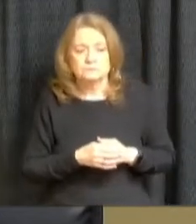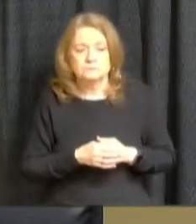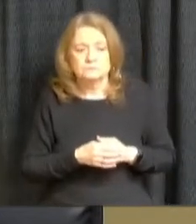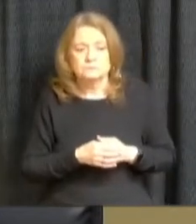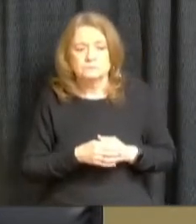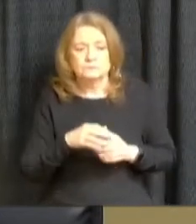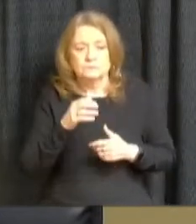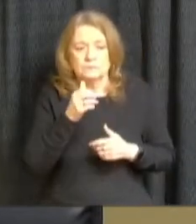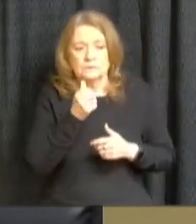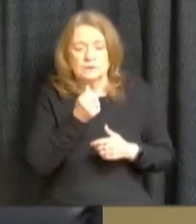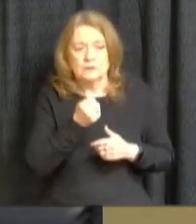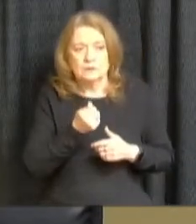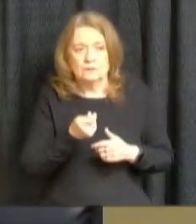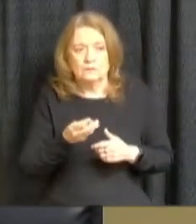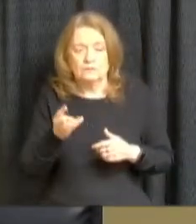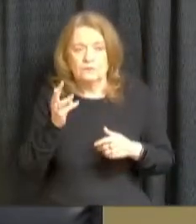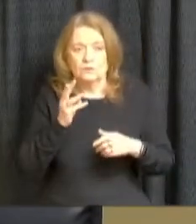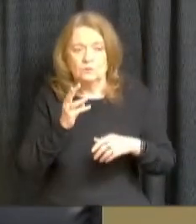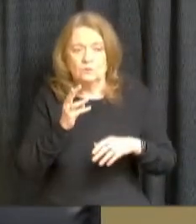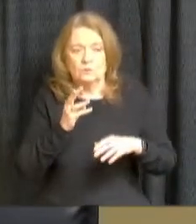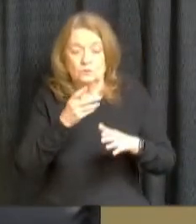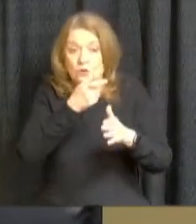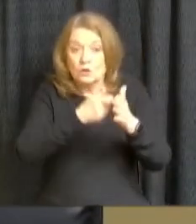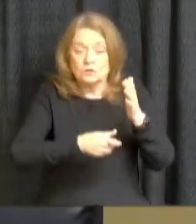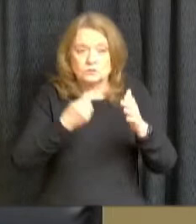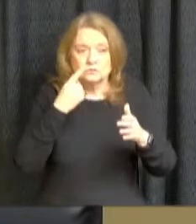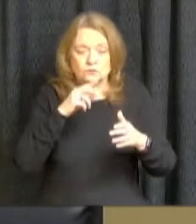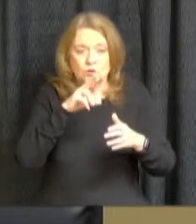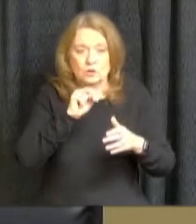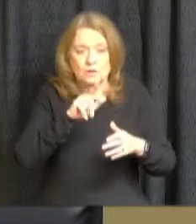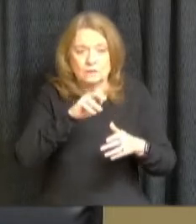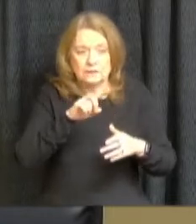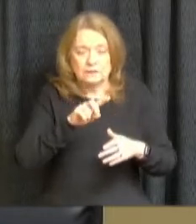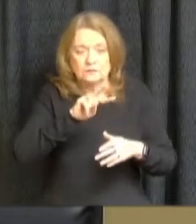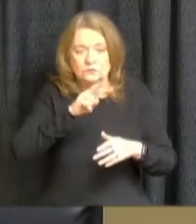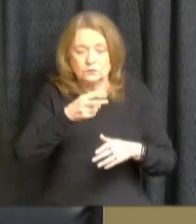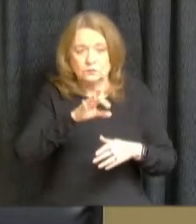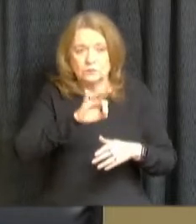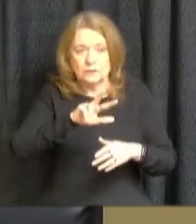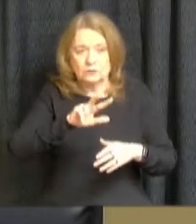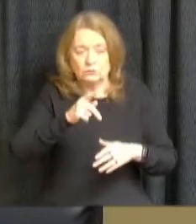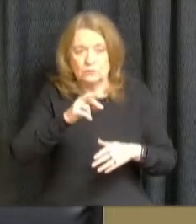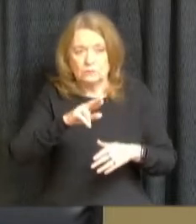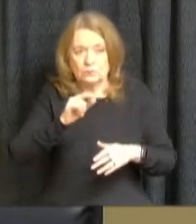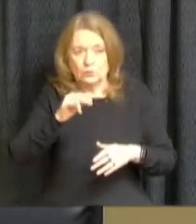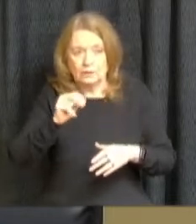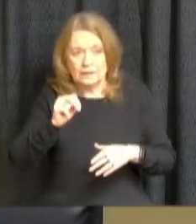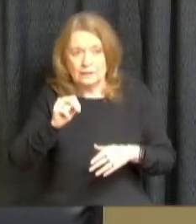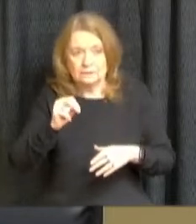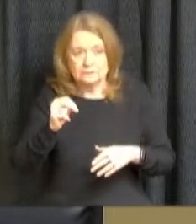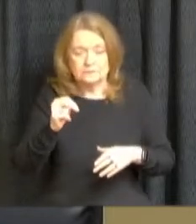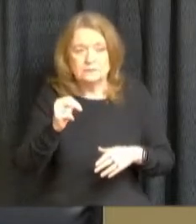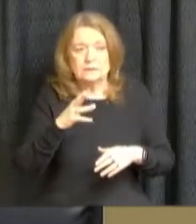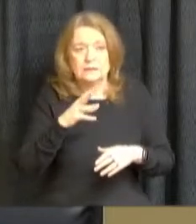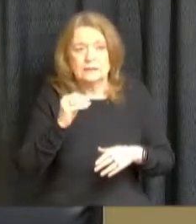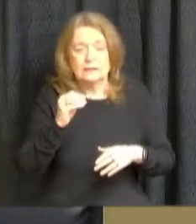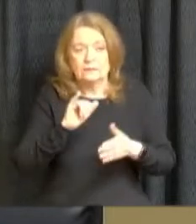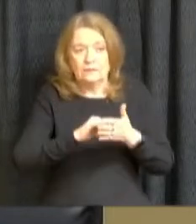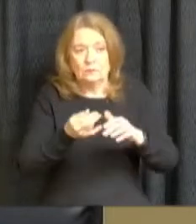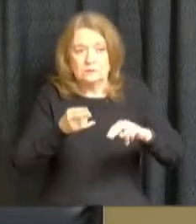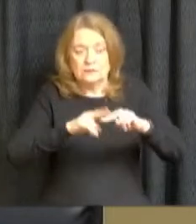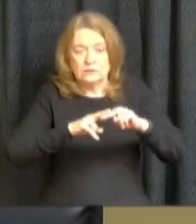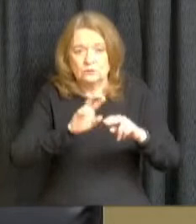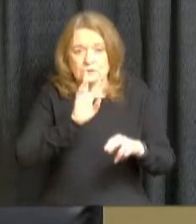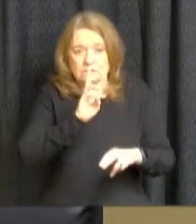The fuel cost for unleaded was $2.93 per gallon. The last delivery was January the 30th. There was an increase